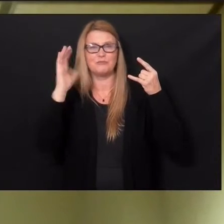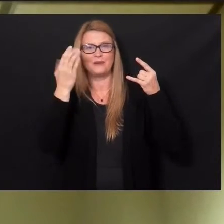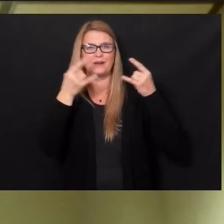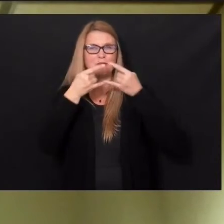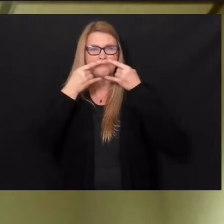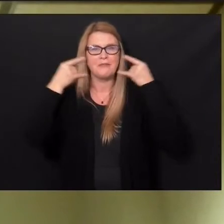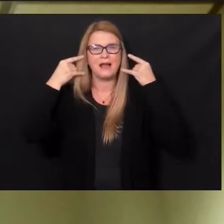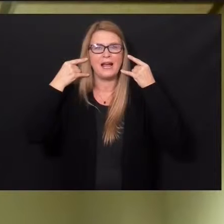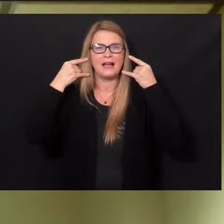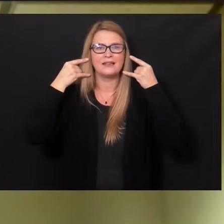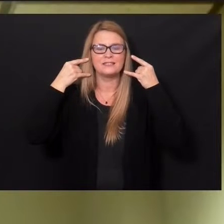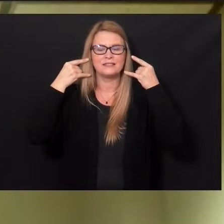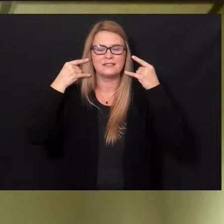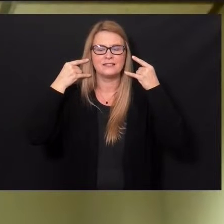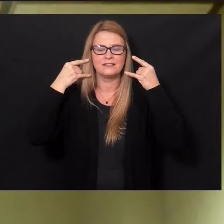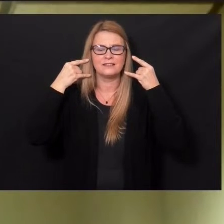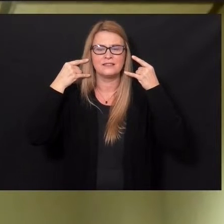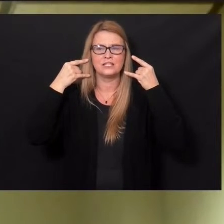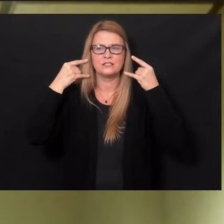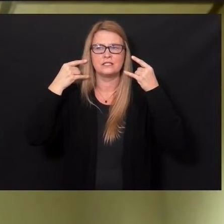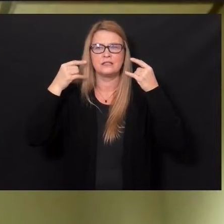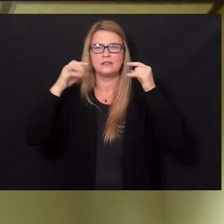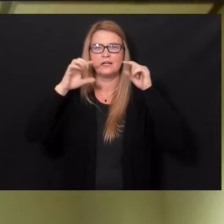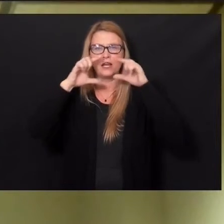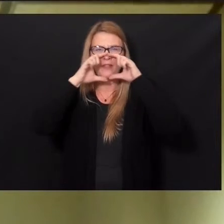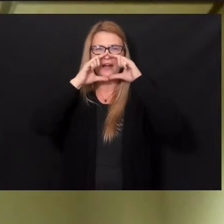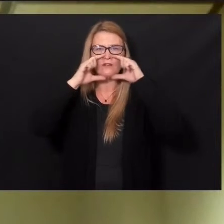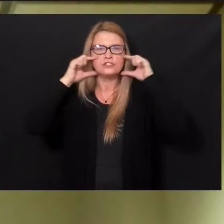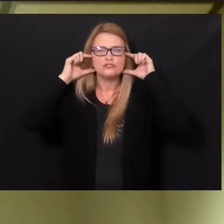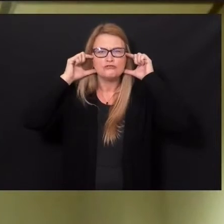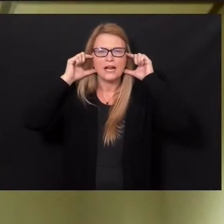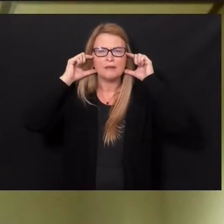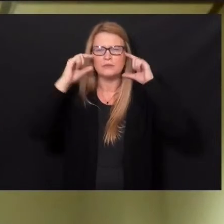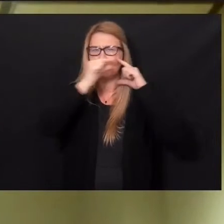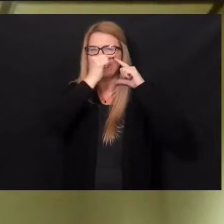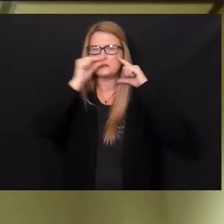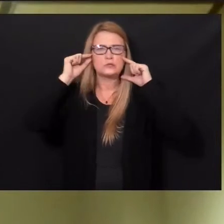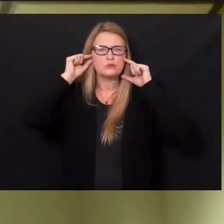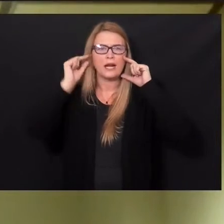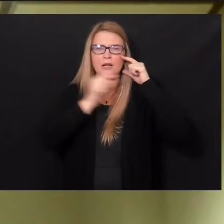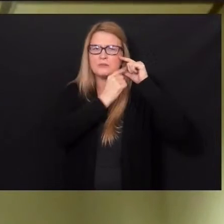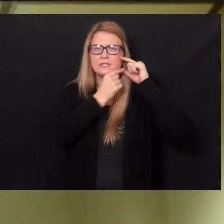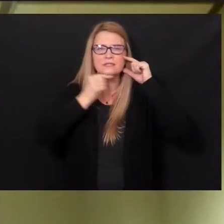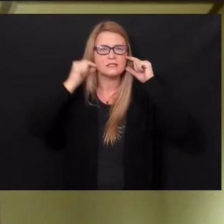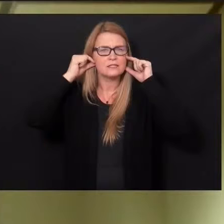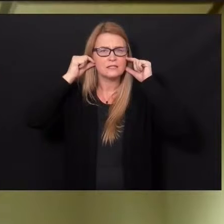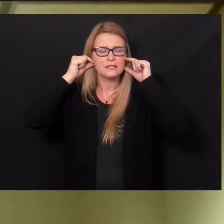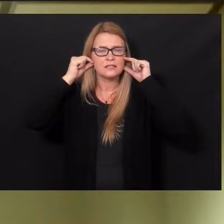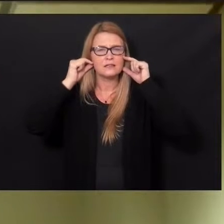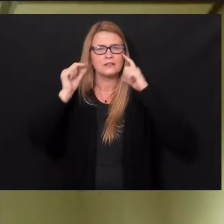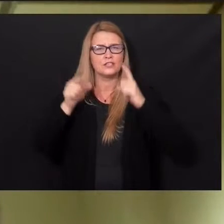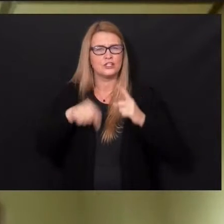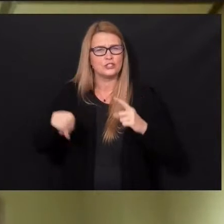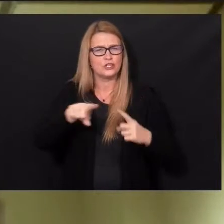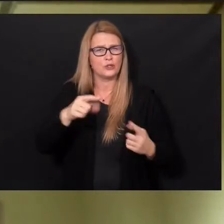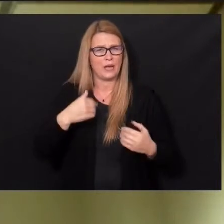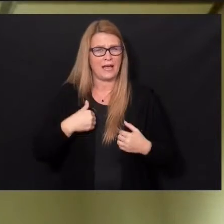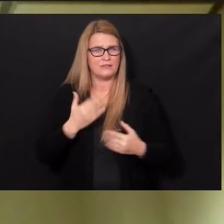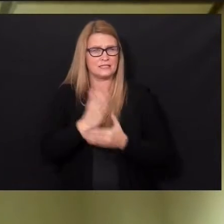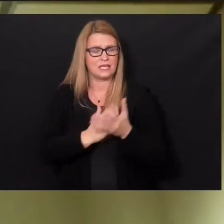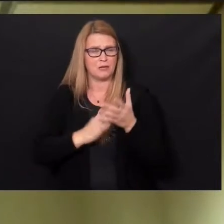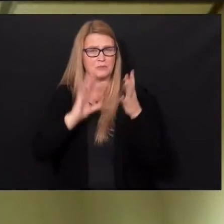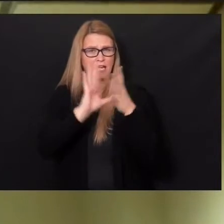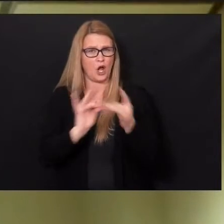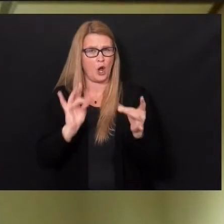of straps around their faces. Can we get some comments on thoughts